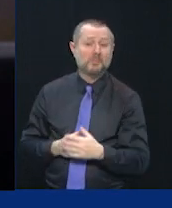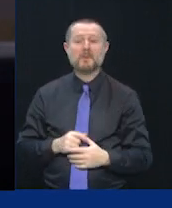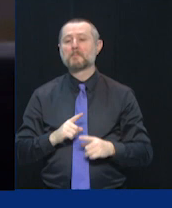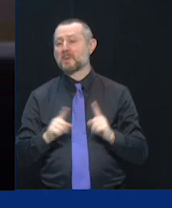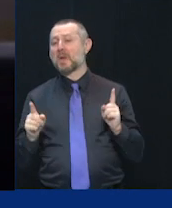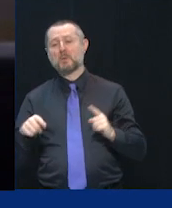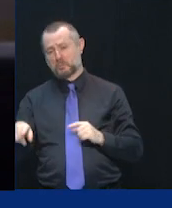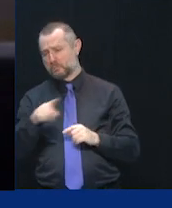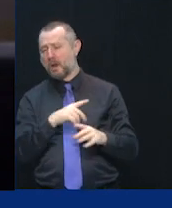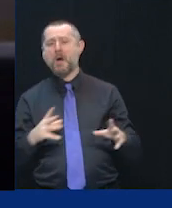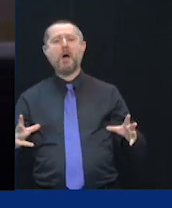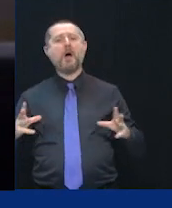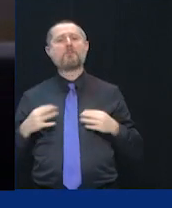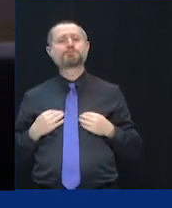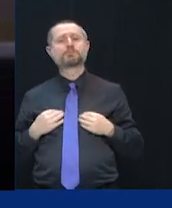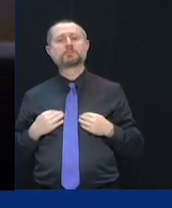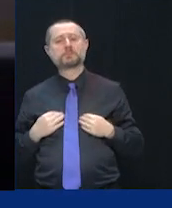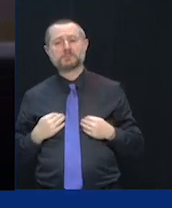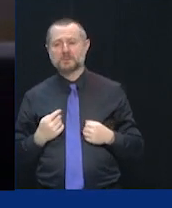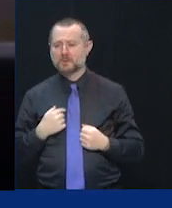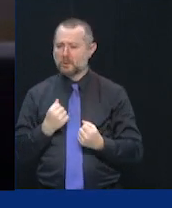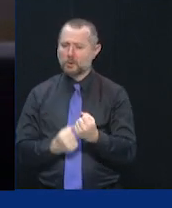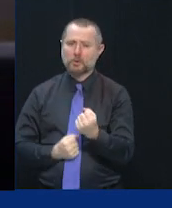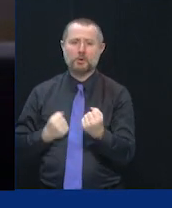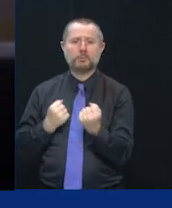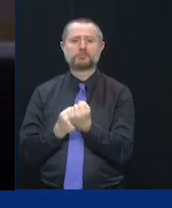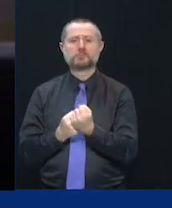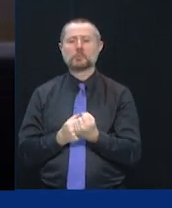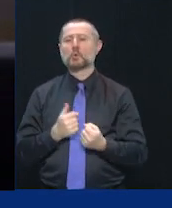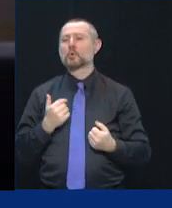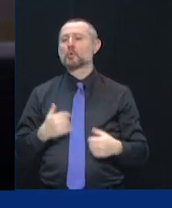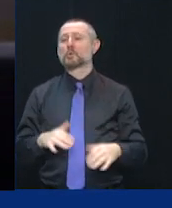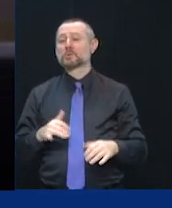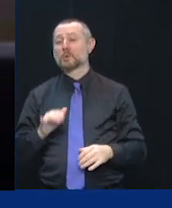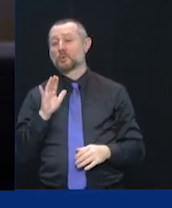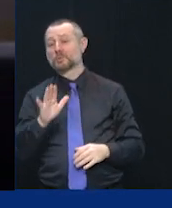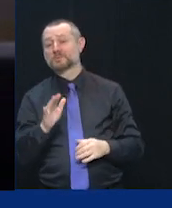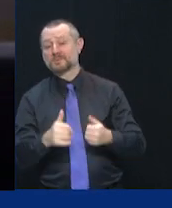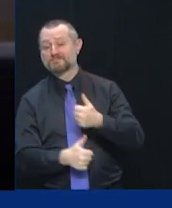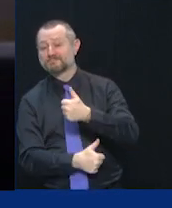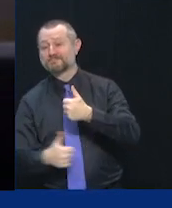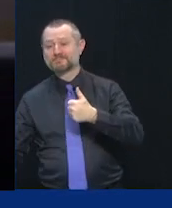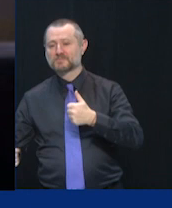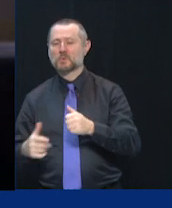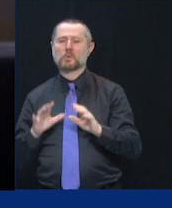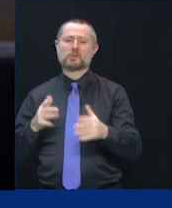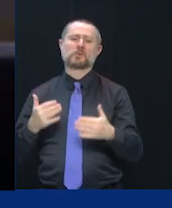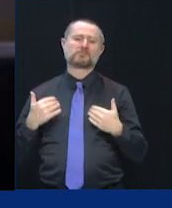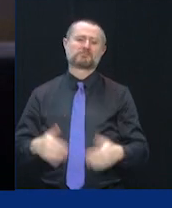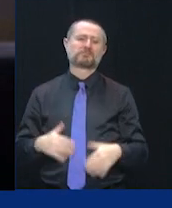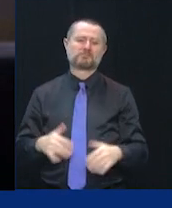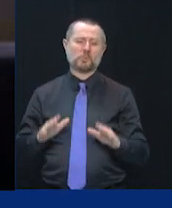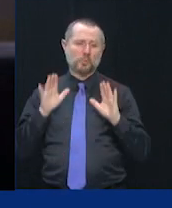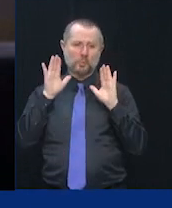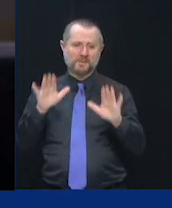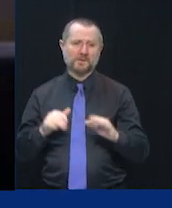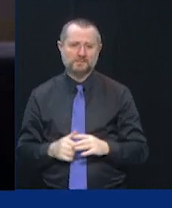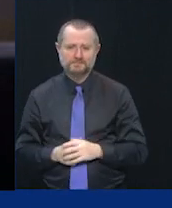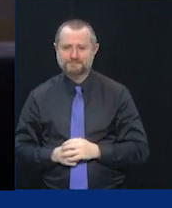were 100% open, and your entire group has been fantastic to work